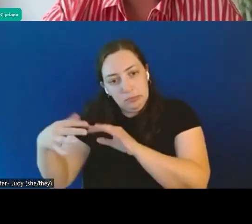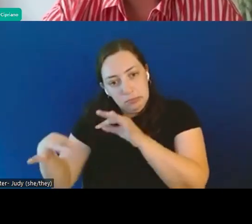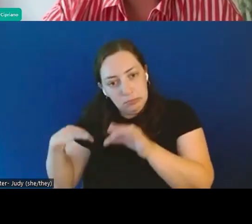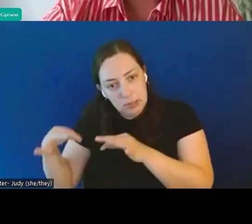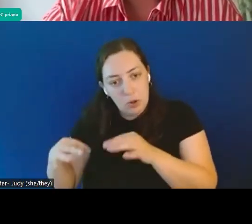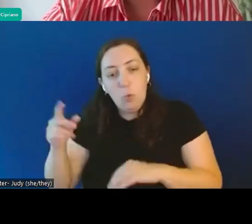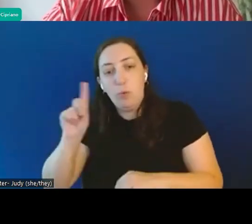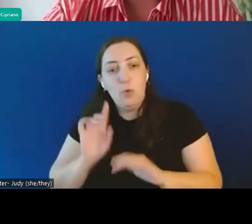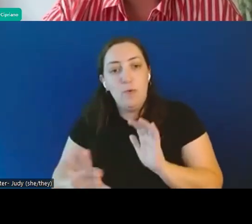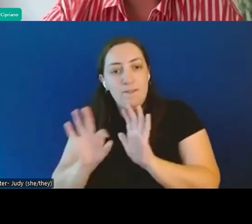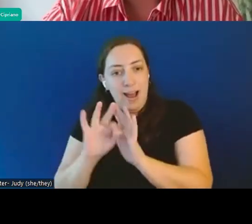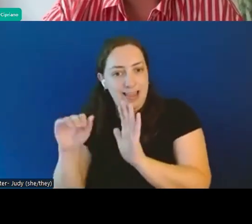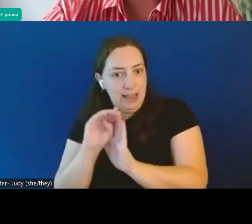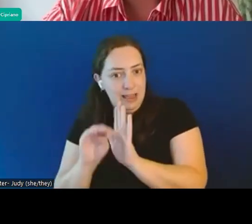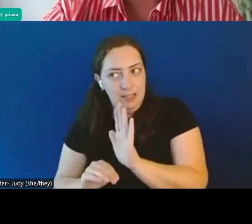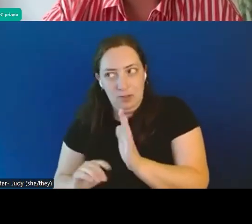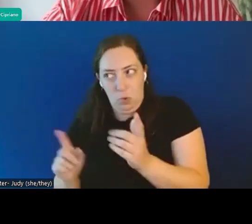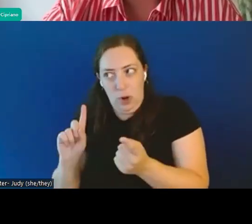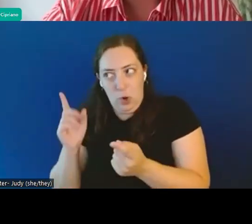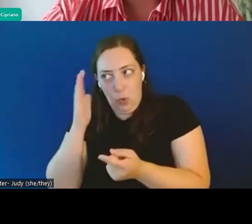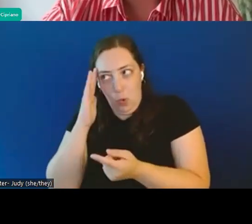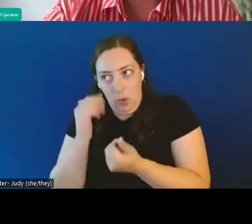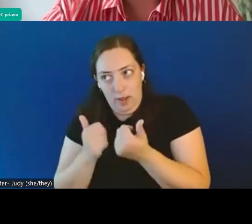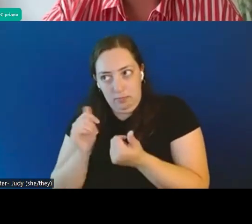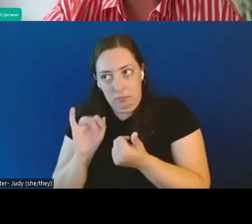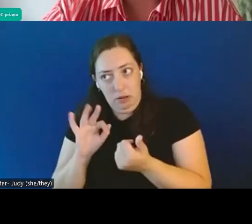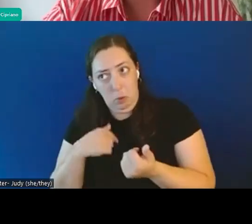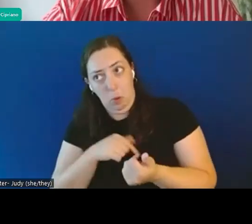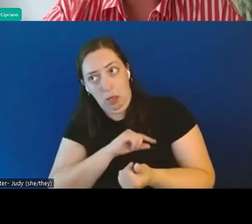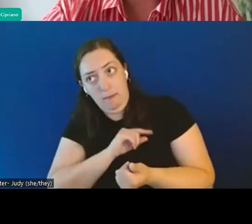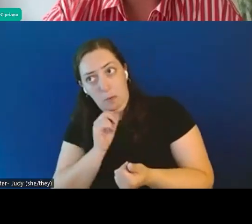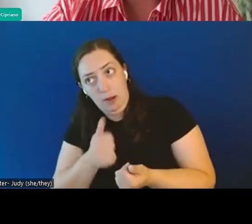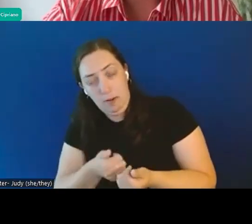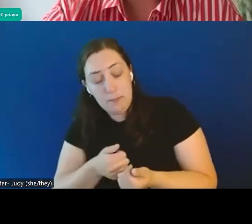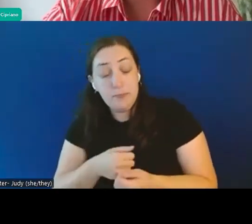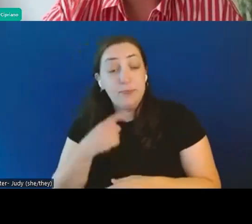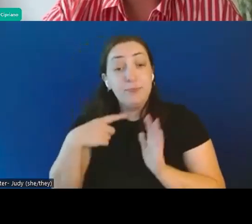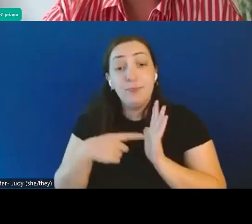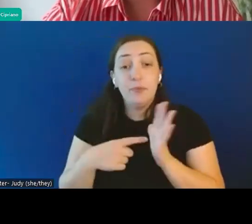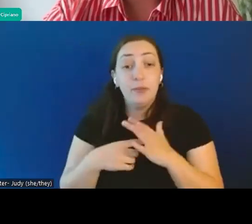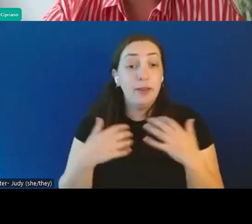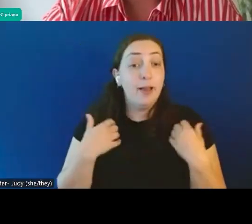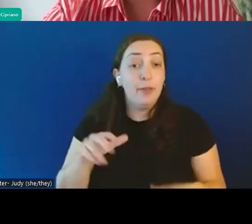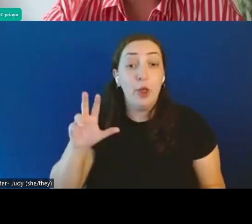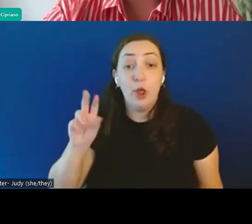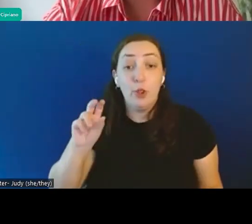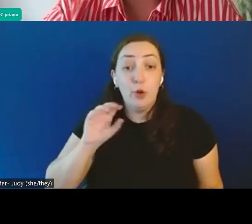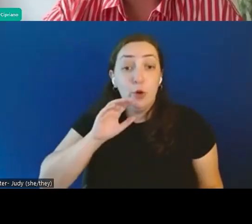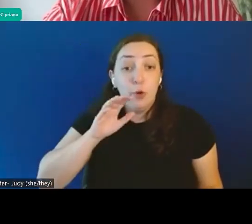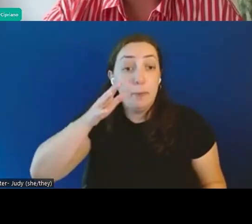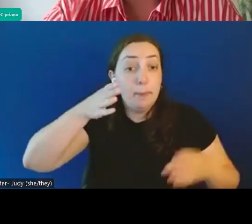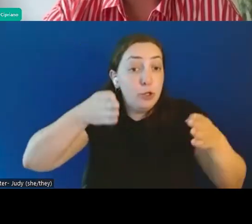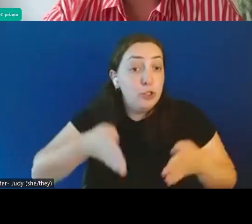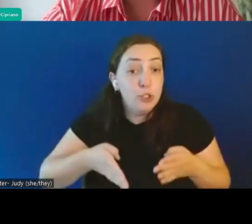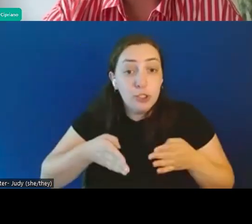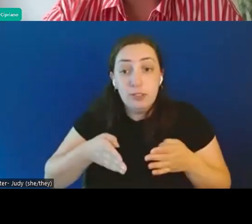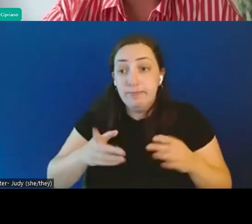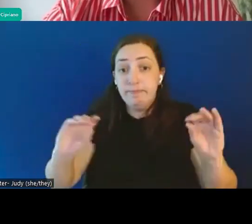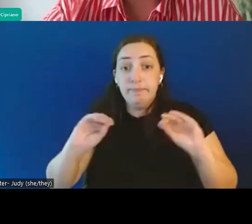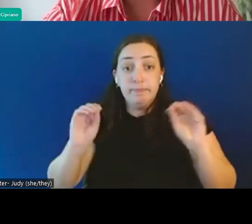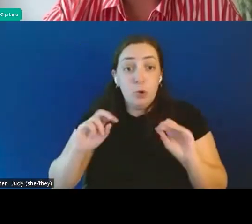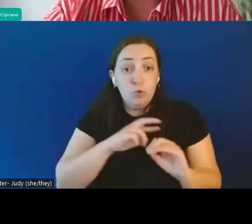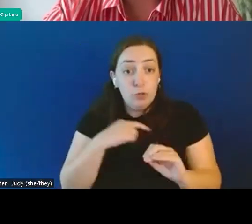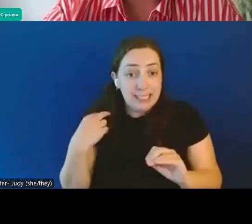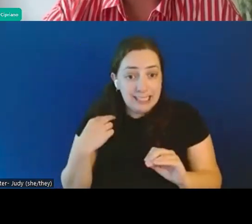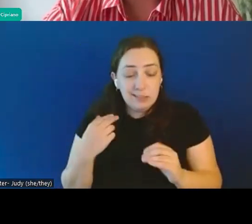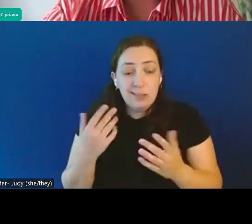where to find those as well. But for the sake of this example, a healthy 30-year-old who doesn't meet those high-risk conditions will either